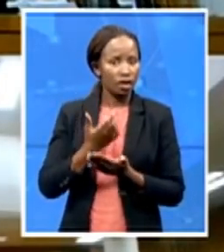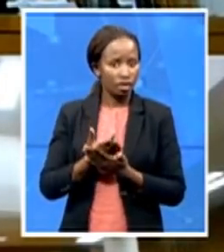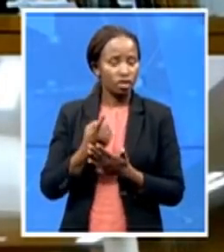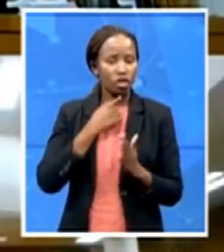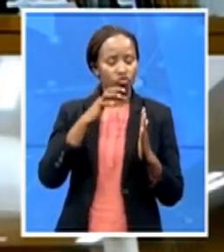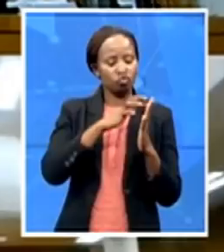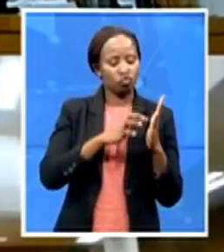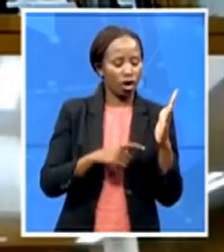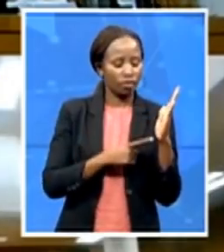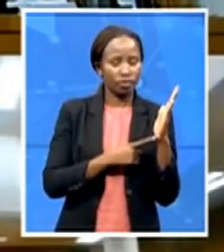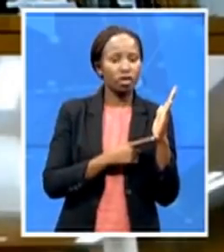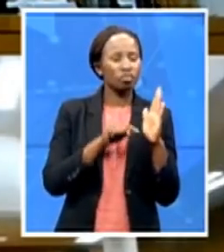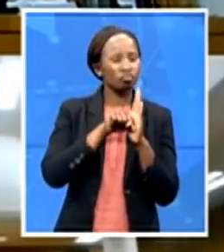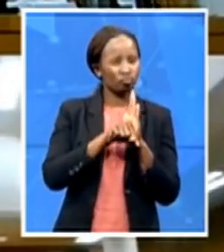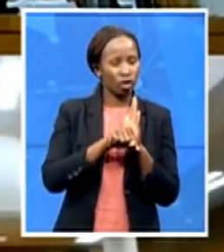to spell out.